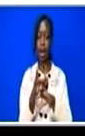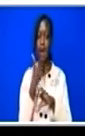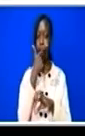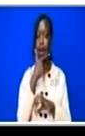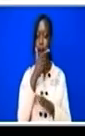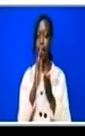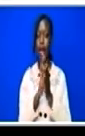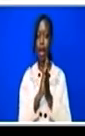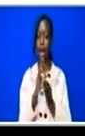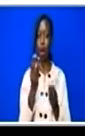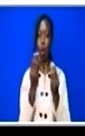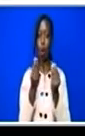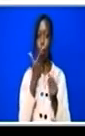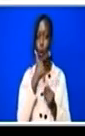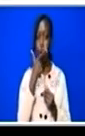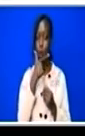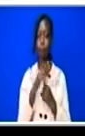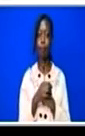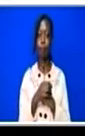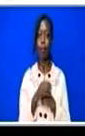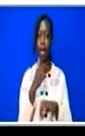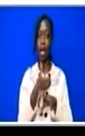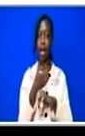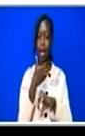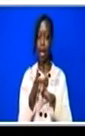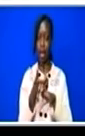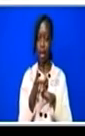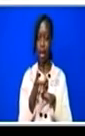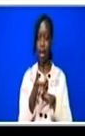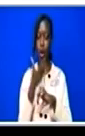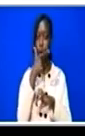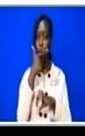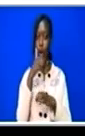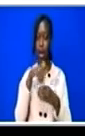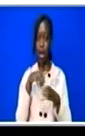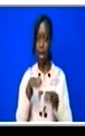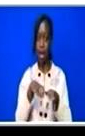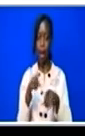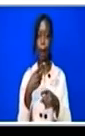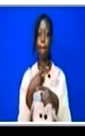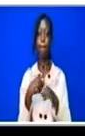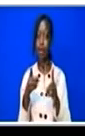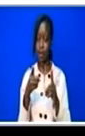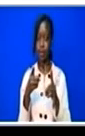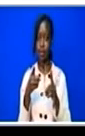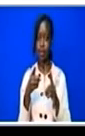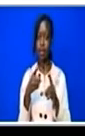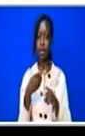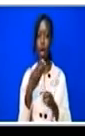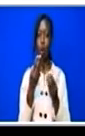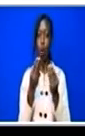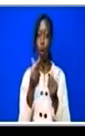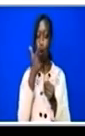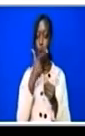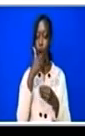in animals, animals. but oils are found in plants and but- some animals. Very good. all